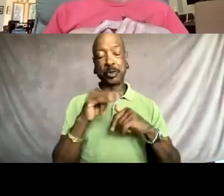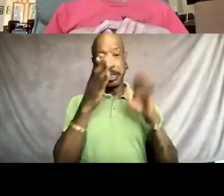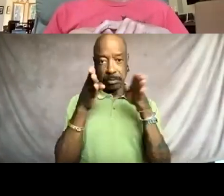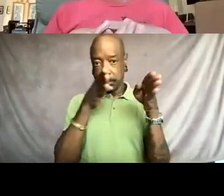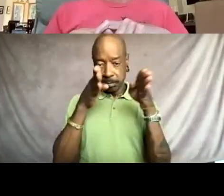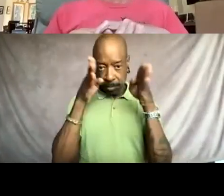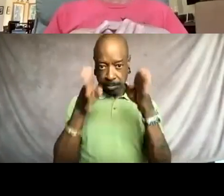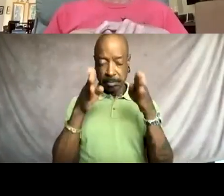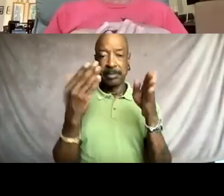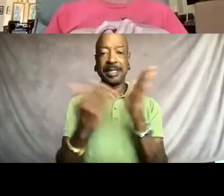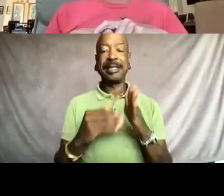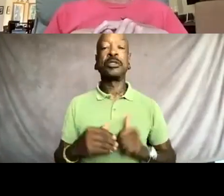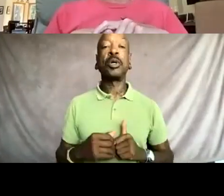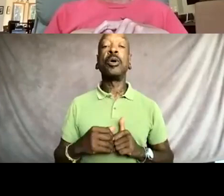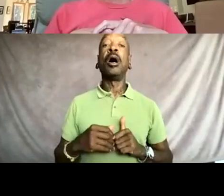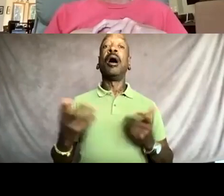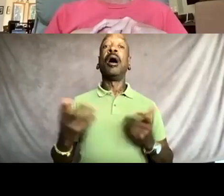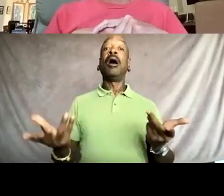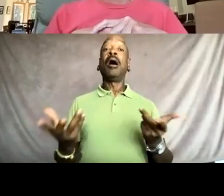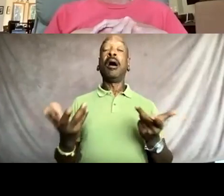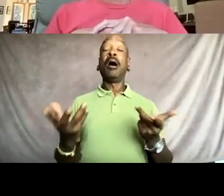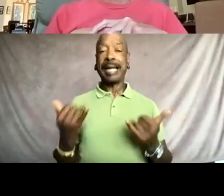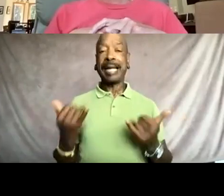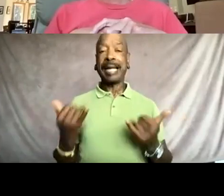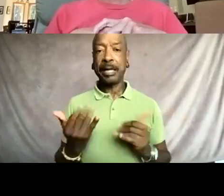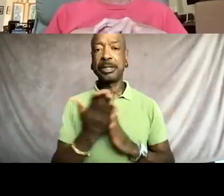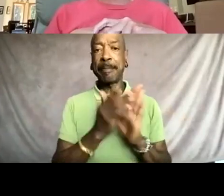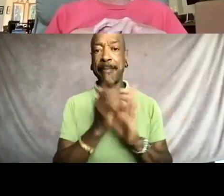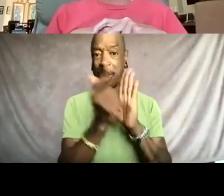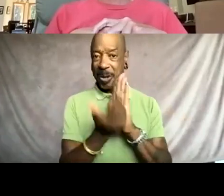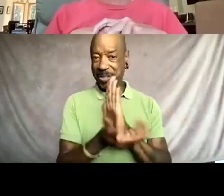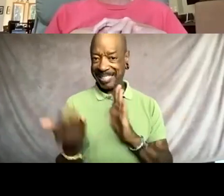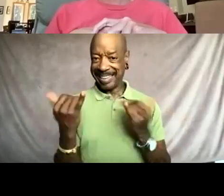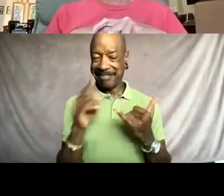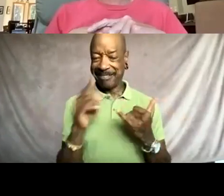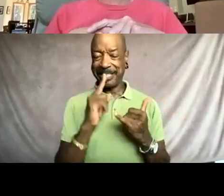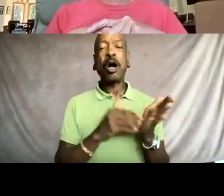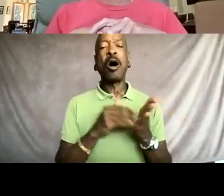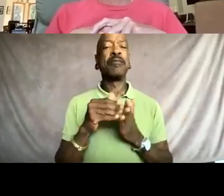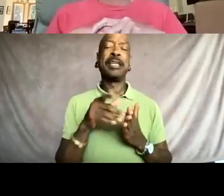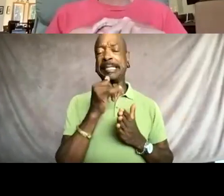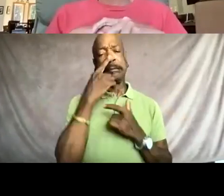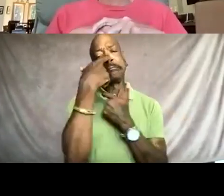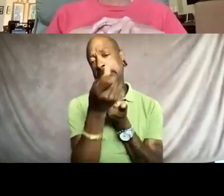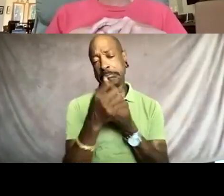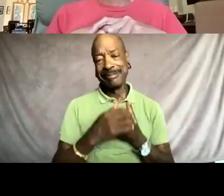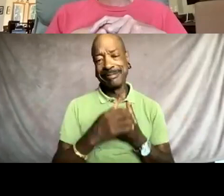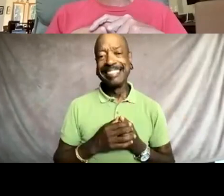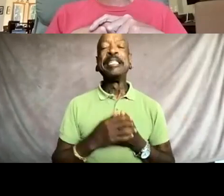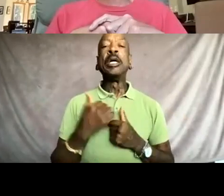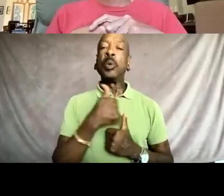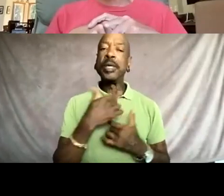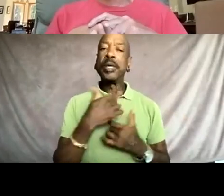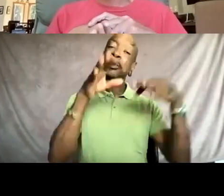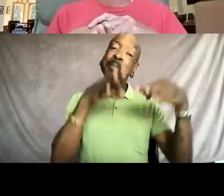And also, here comes some law stuff that is often very dry. So we like to explain